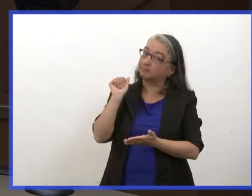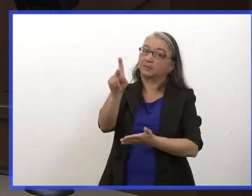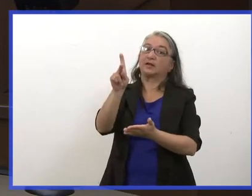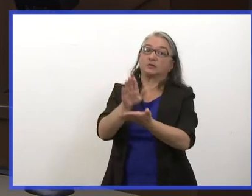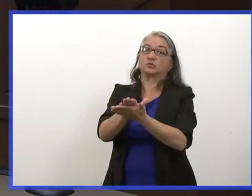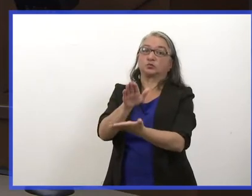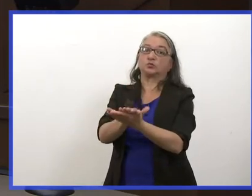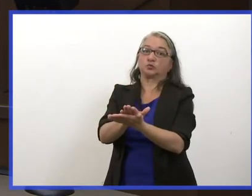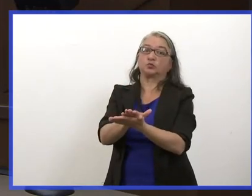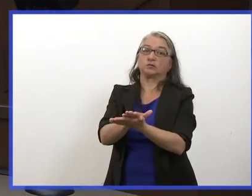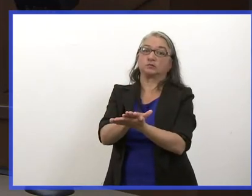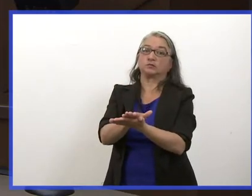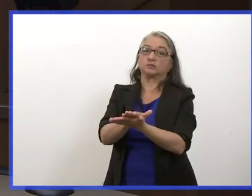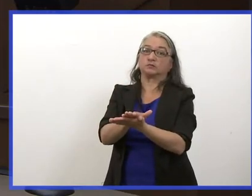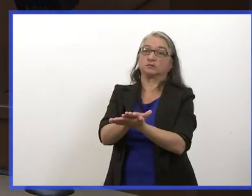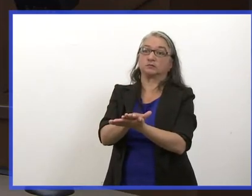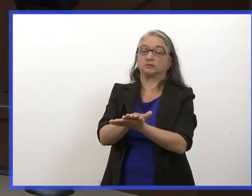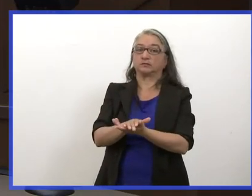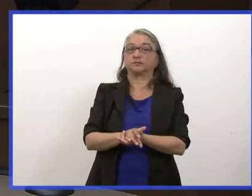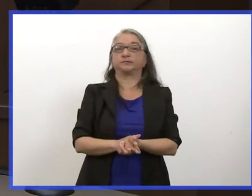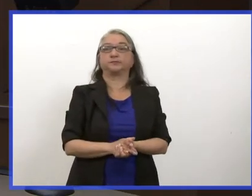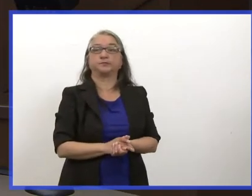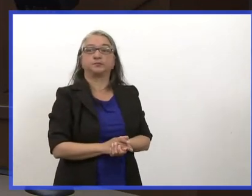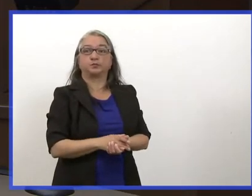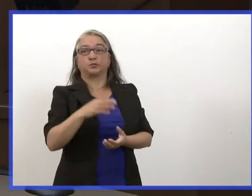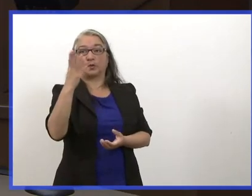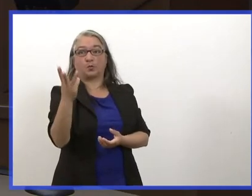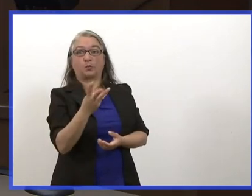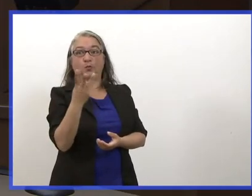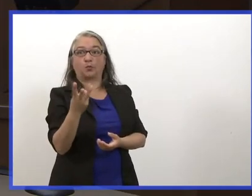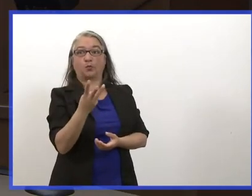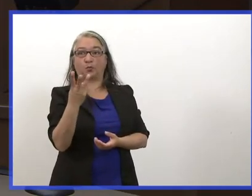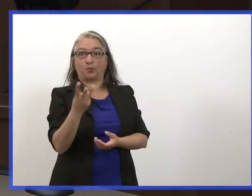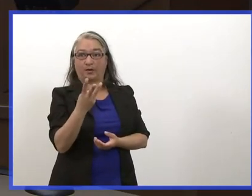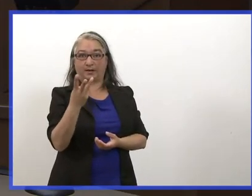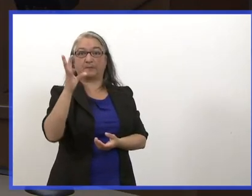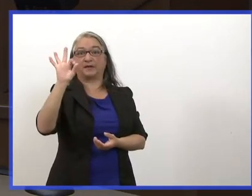From the Winnipeg Free Press, Larry.